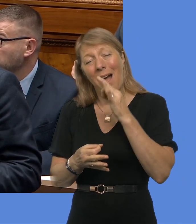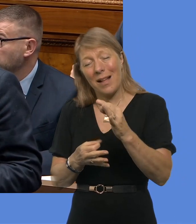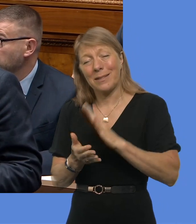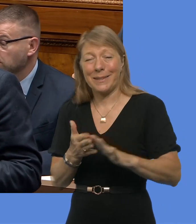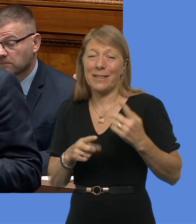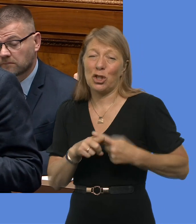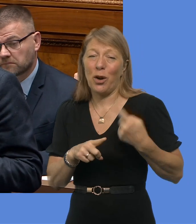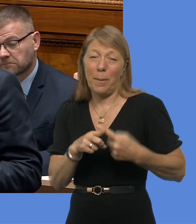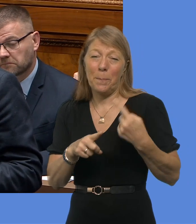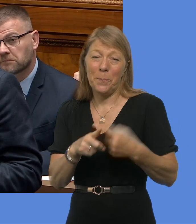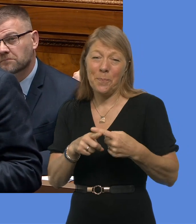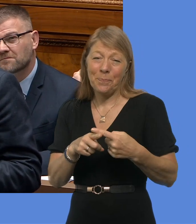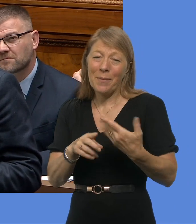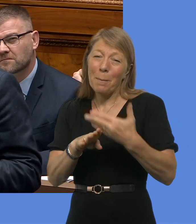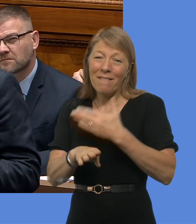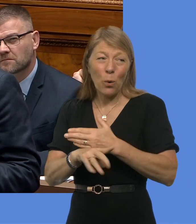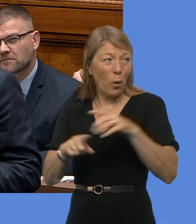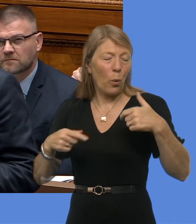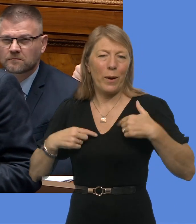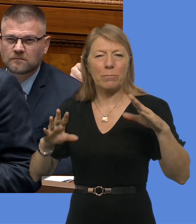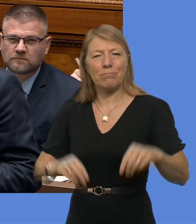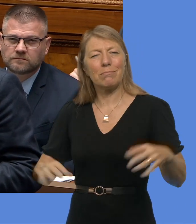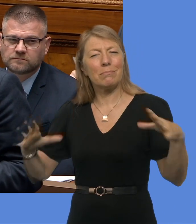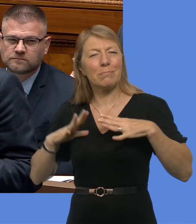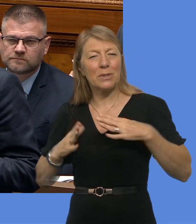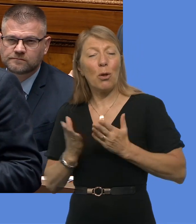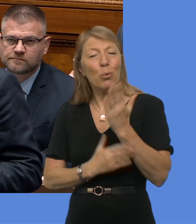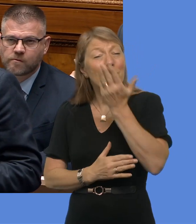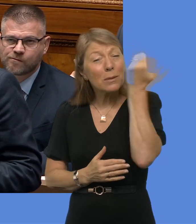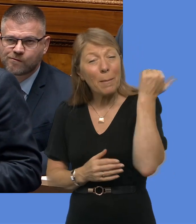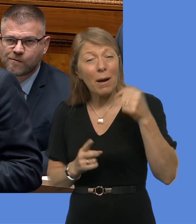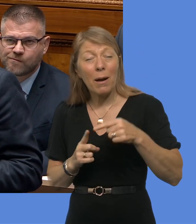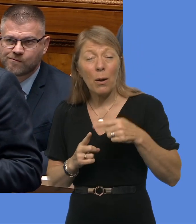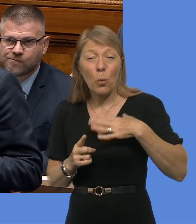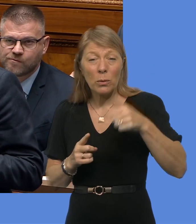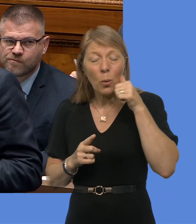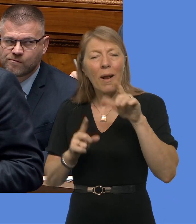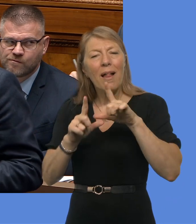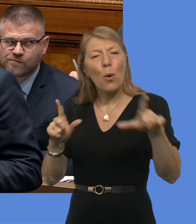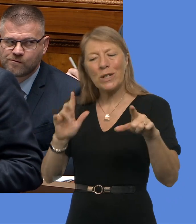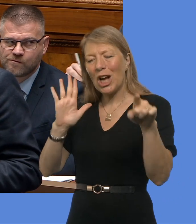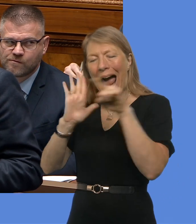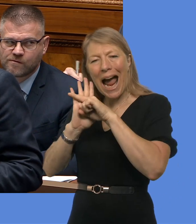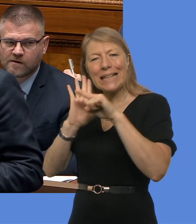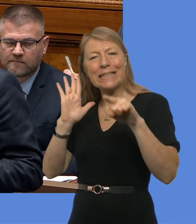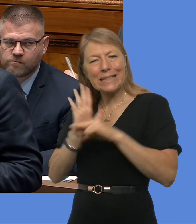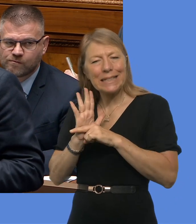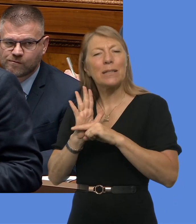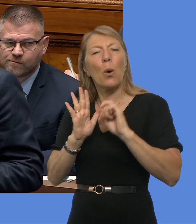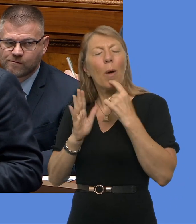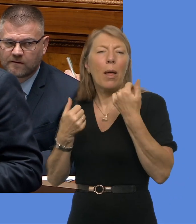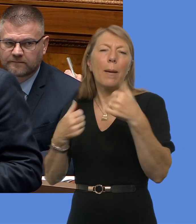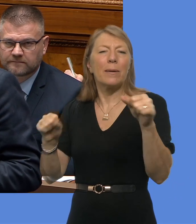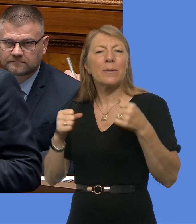the provisions of the Identity and Language Act 2022 are going to be delivered? This was the reason for, in my view, a spurious